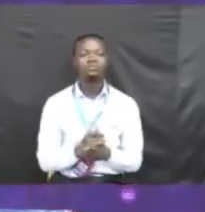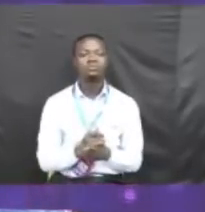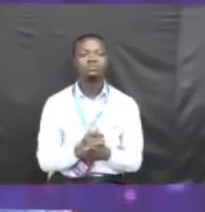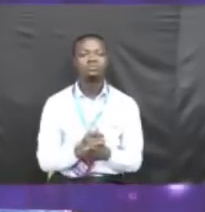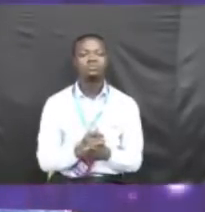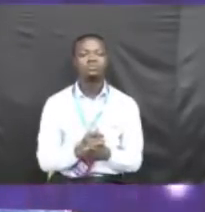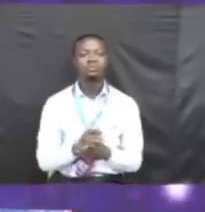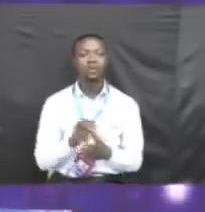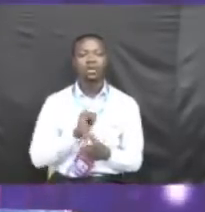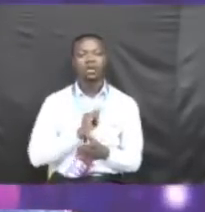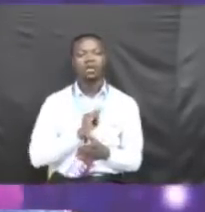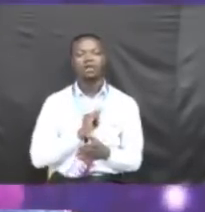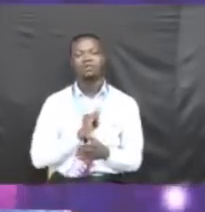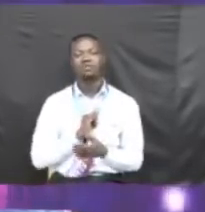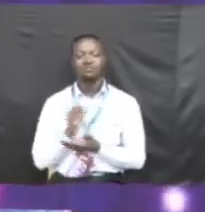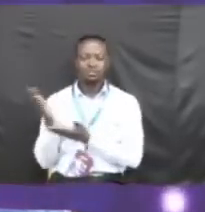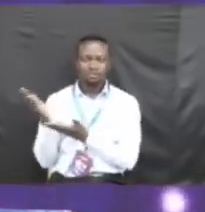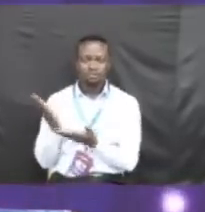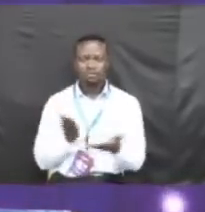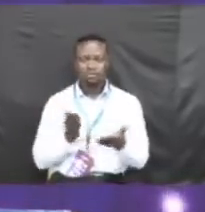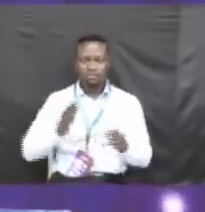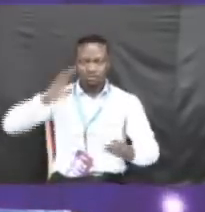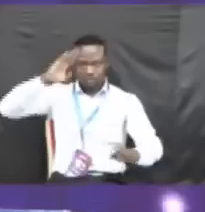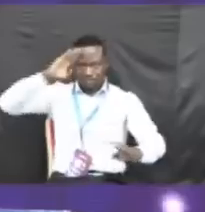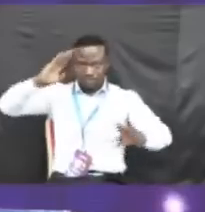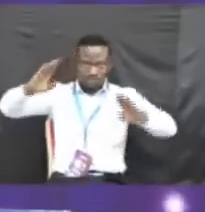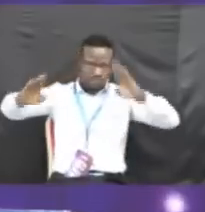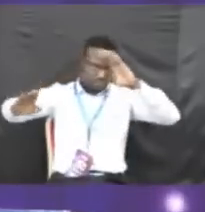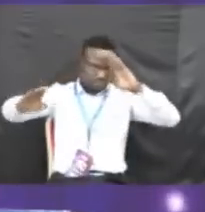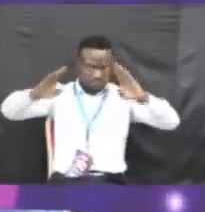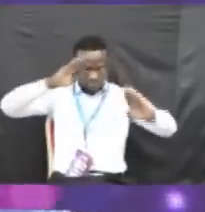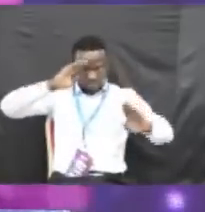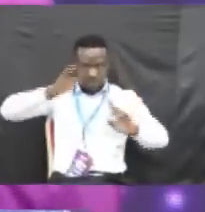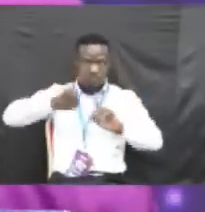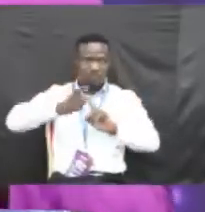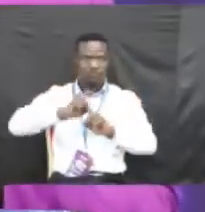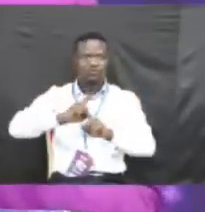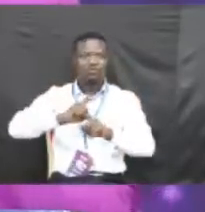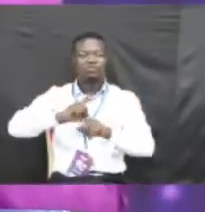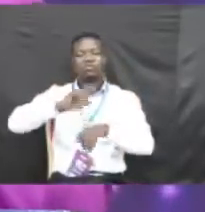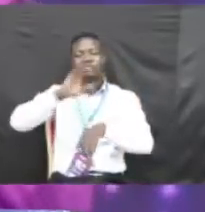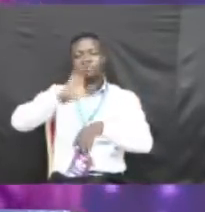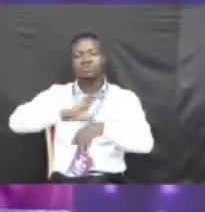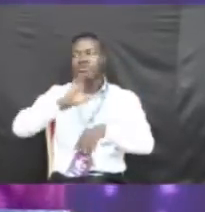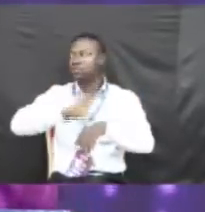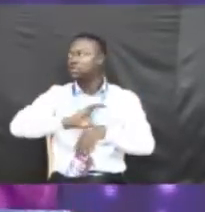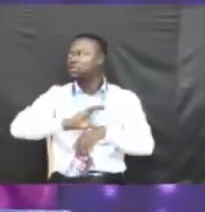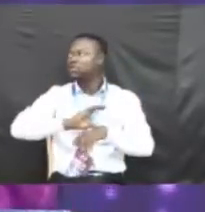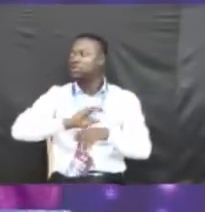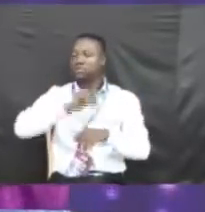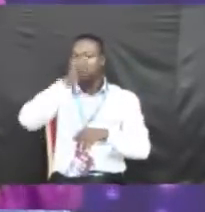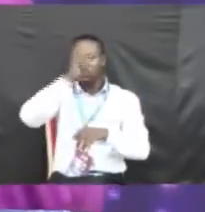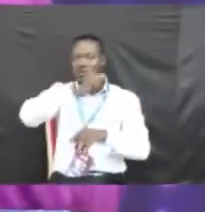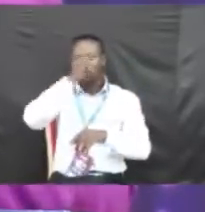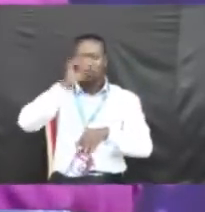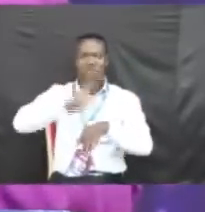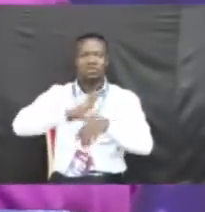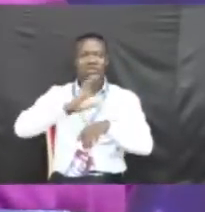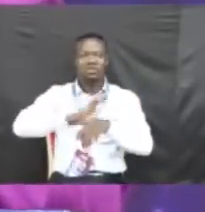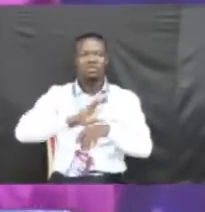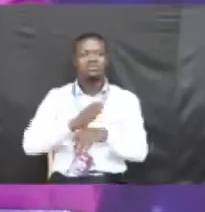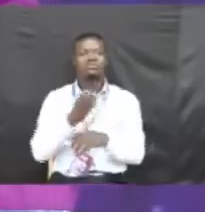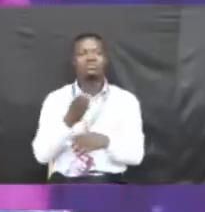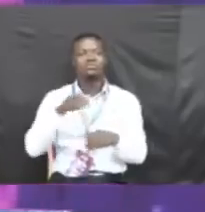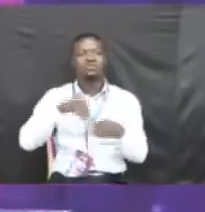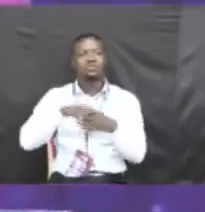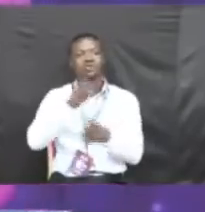I bring you greetings from the church of the province of West Africa. That is the Anglican church